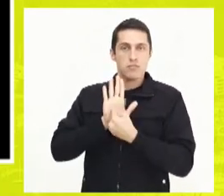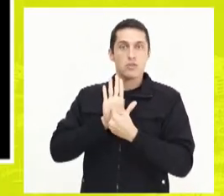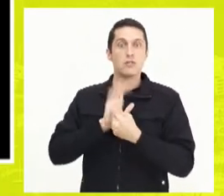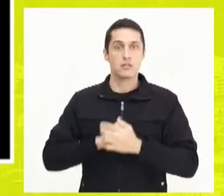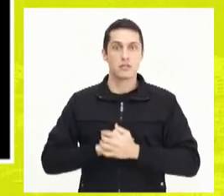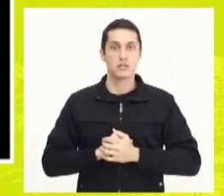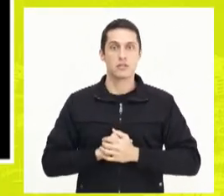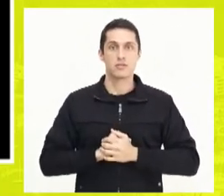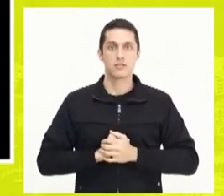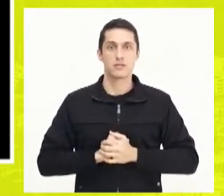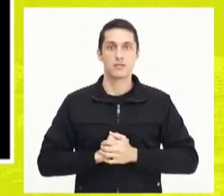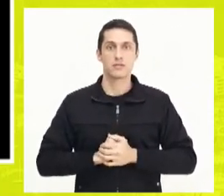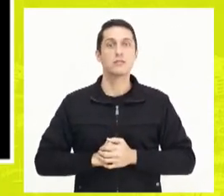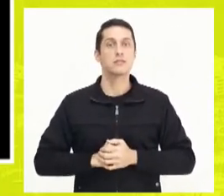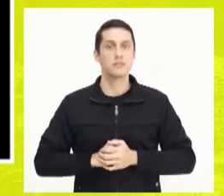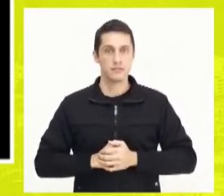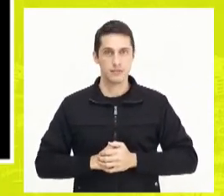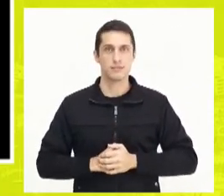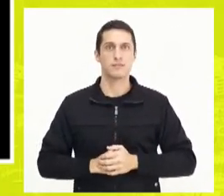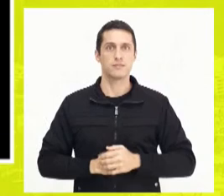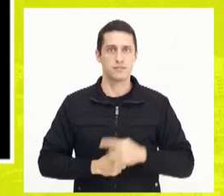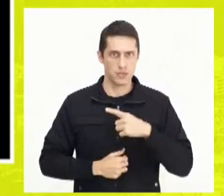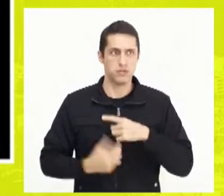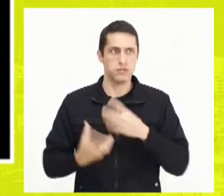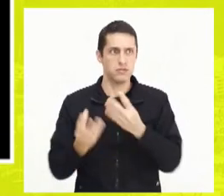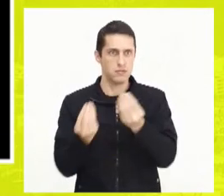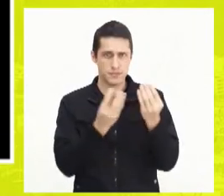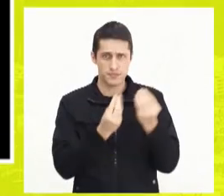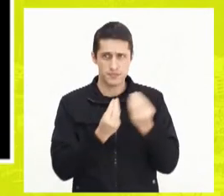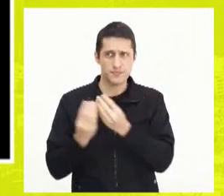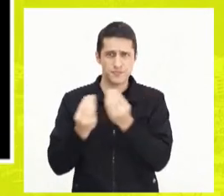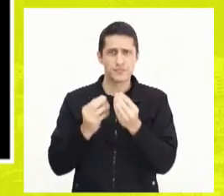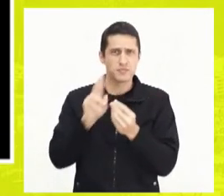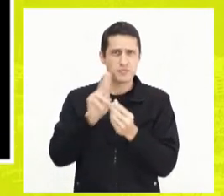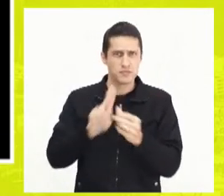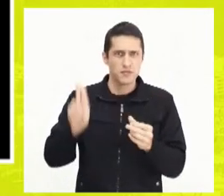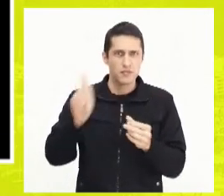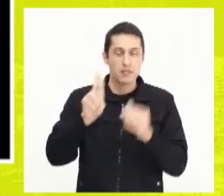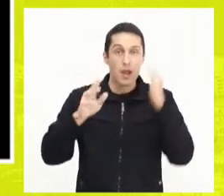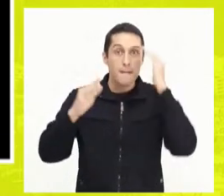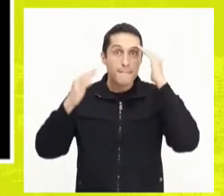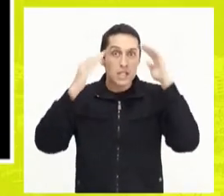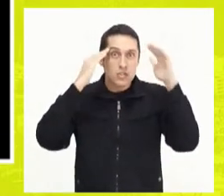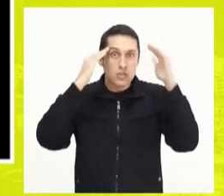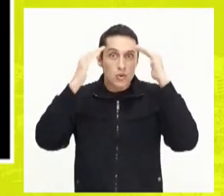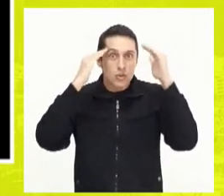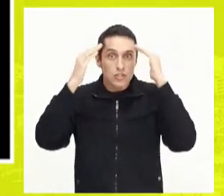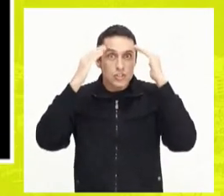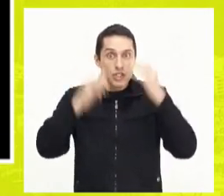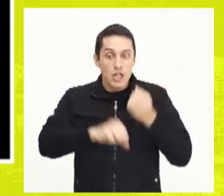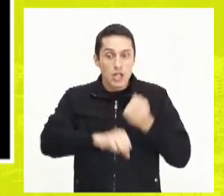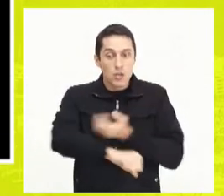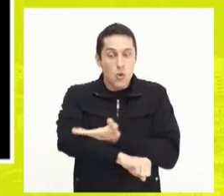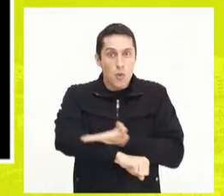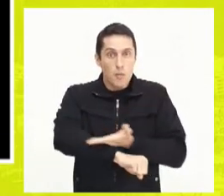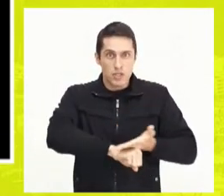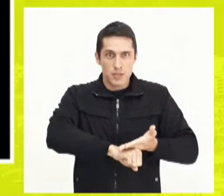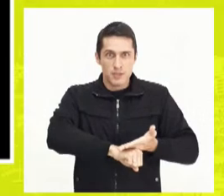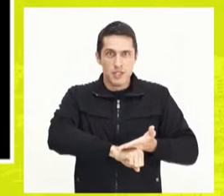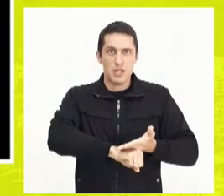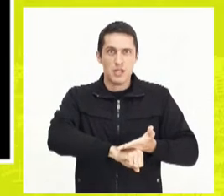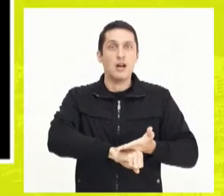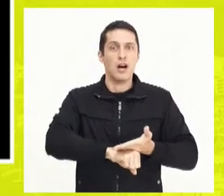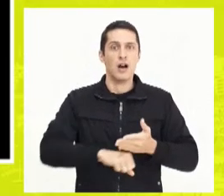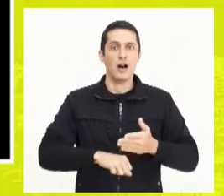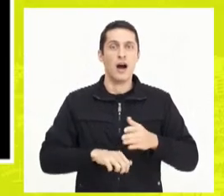the emotional side of people so there is a pattern uh which uses